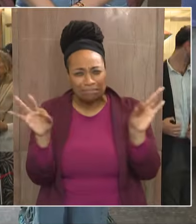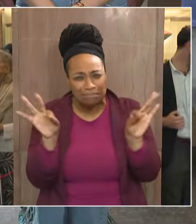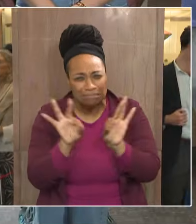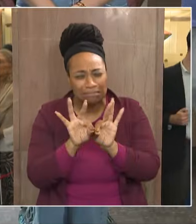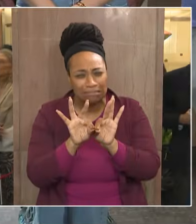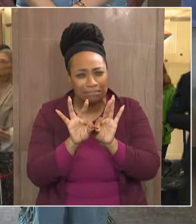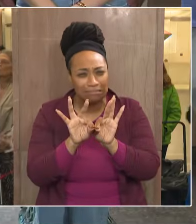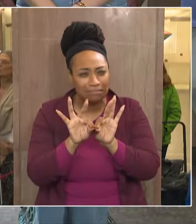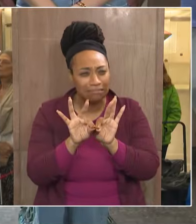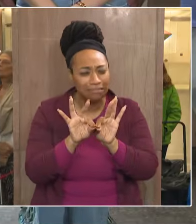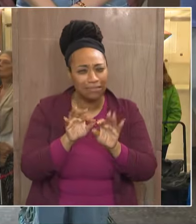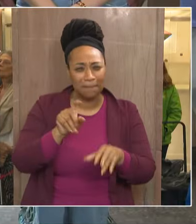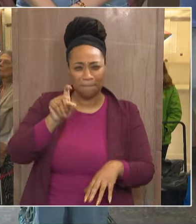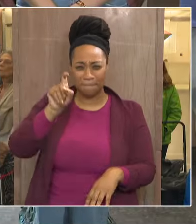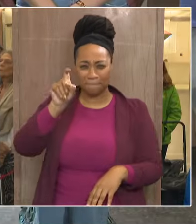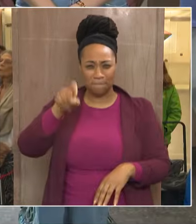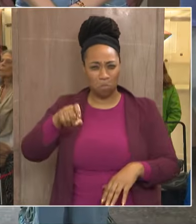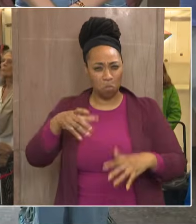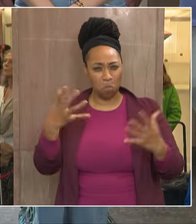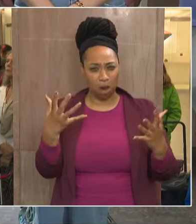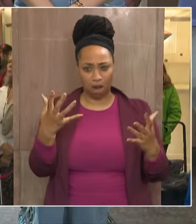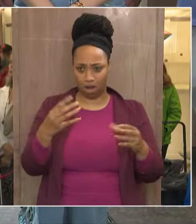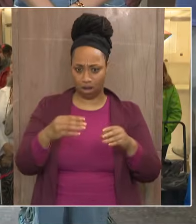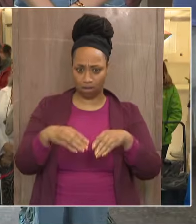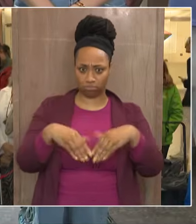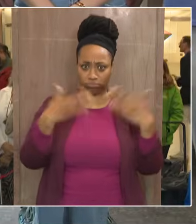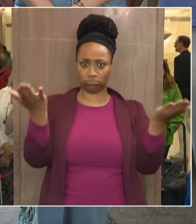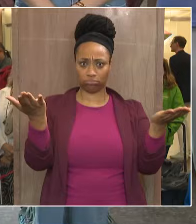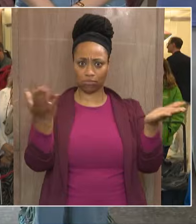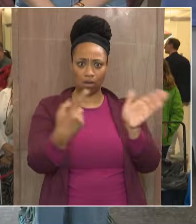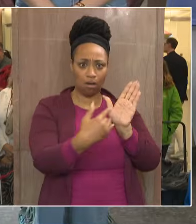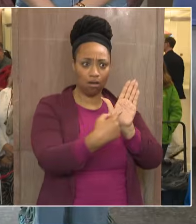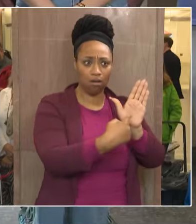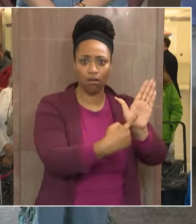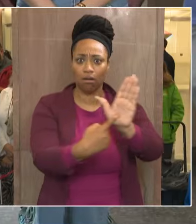accessible to the public helps create a culture that is more